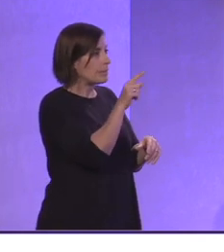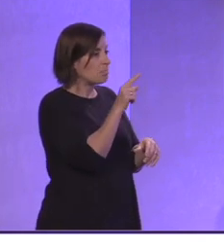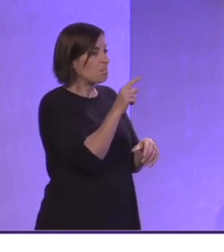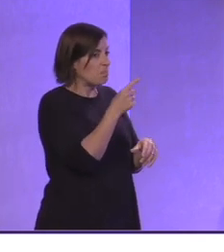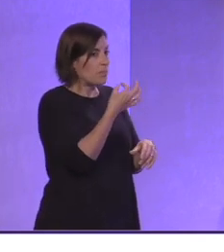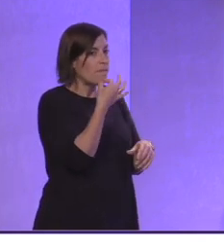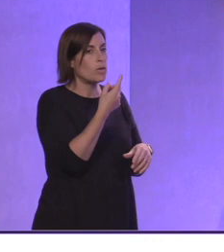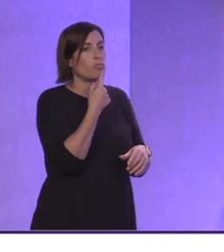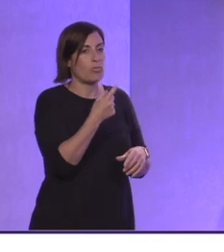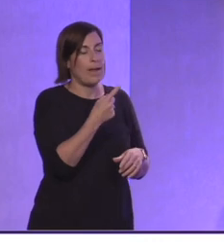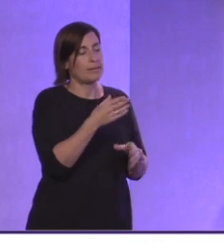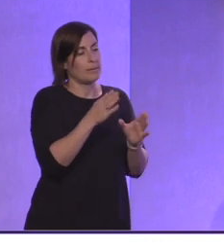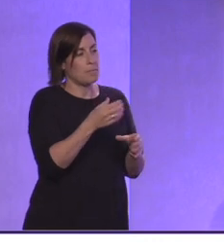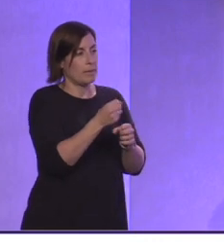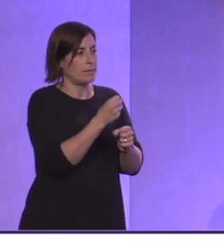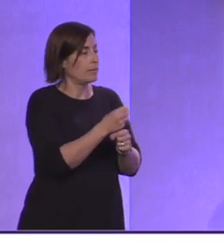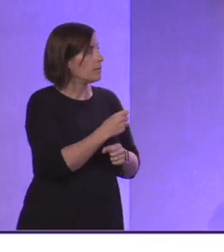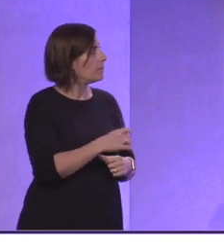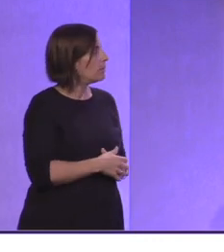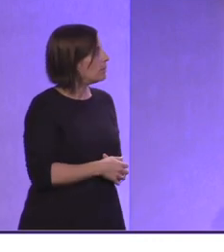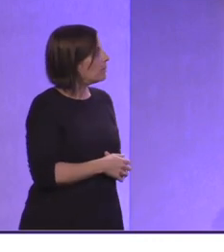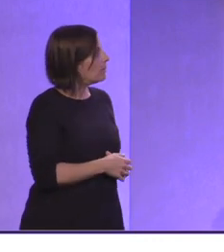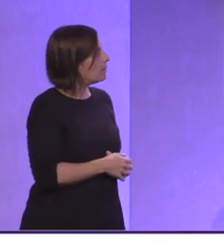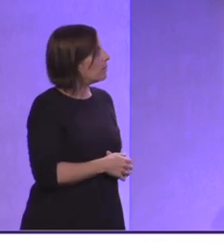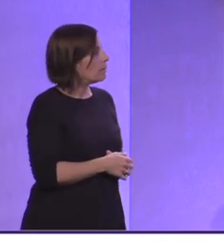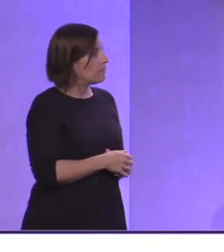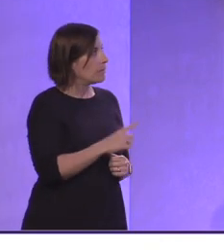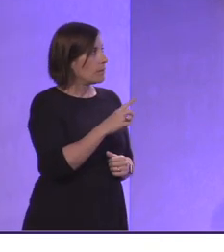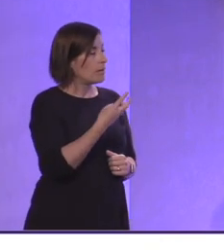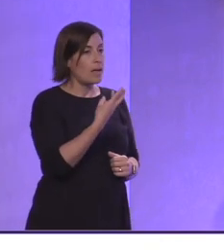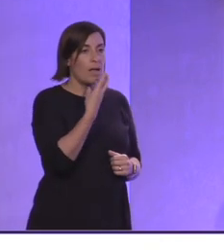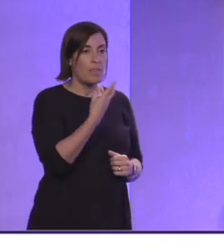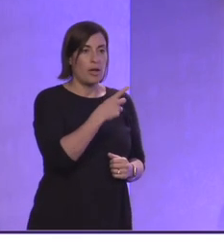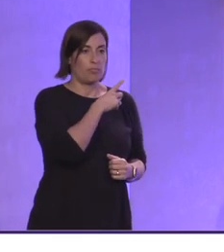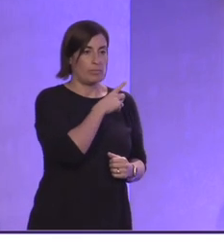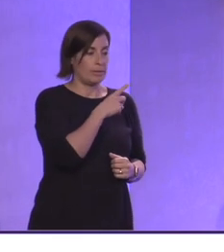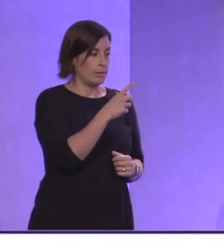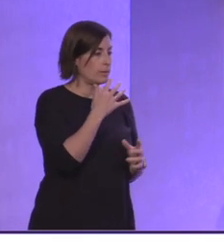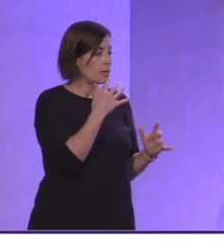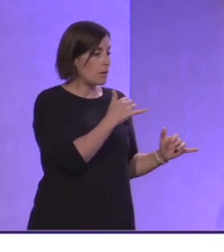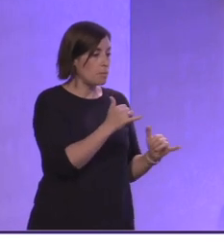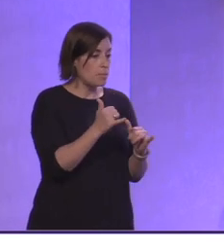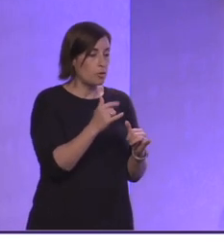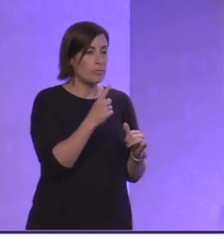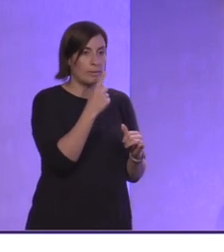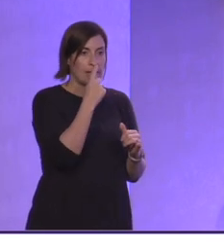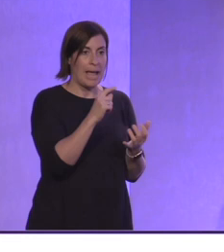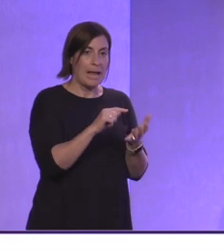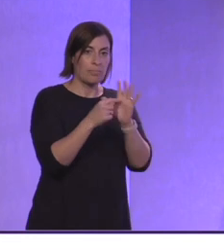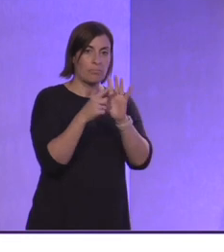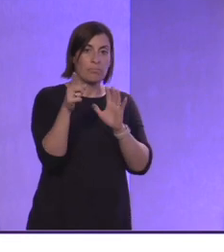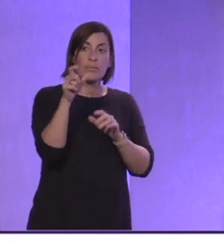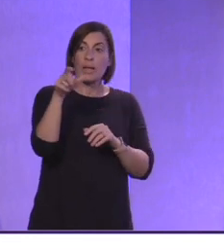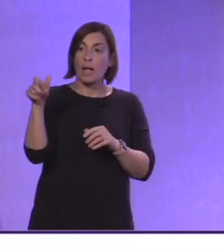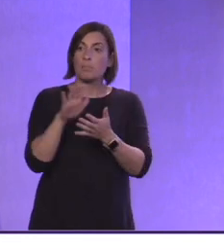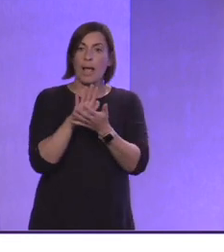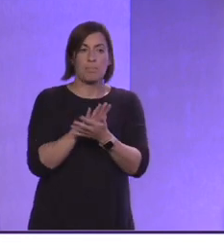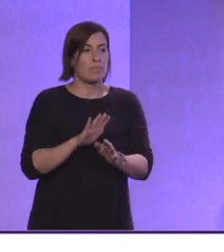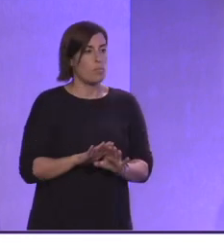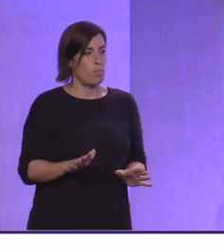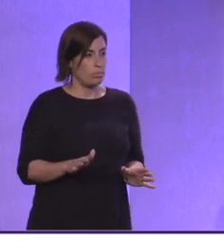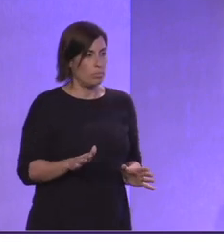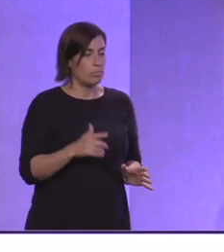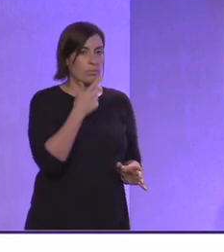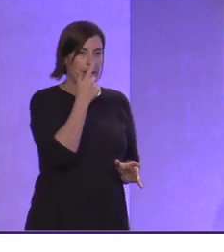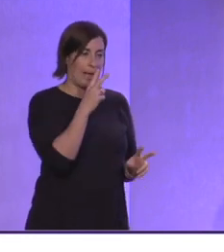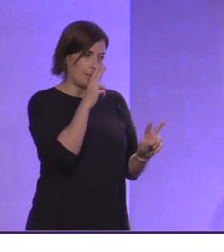few reds that need fixing. And the third reason is monitoring can be an indication of how happy our customers are. And